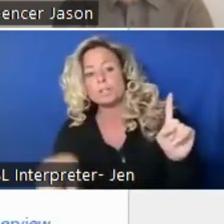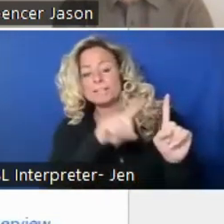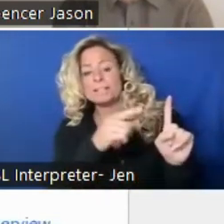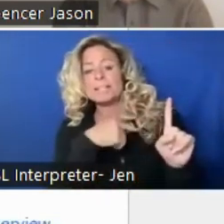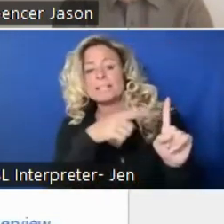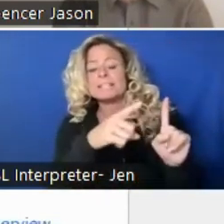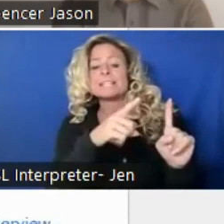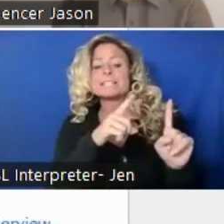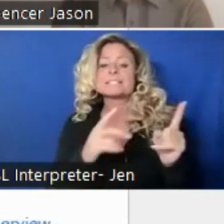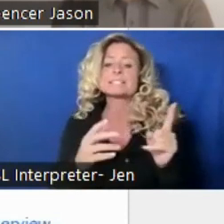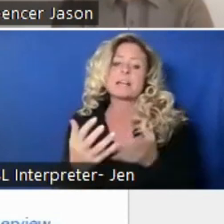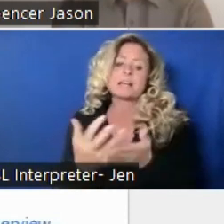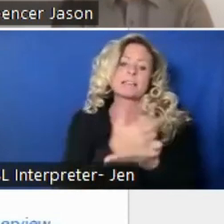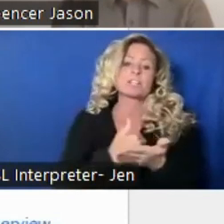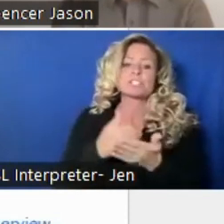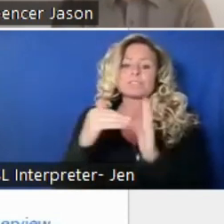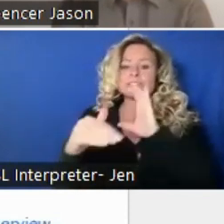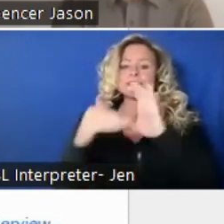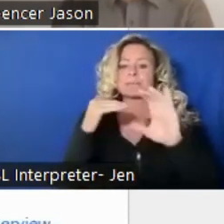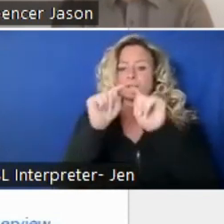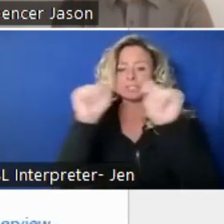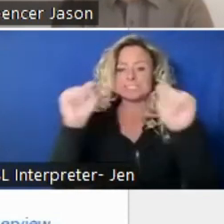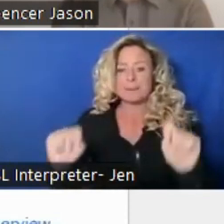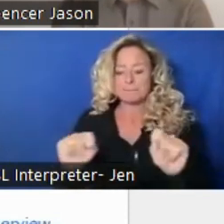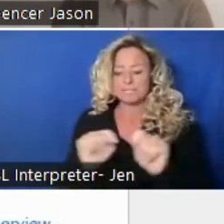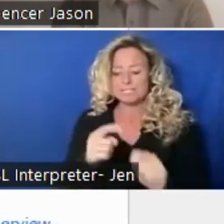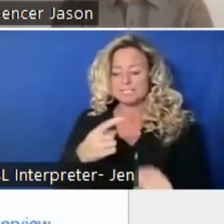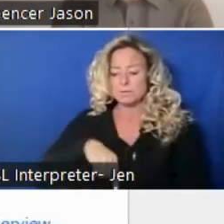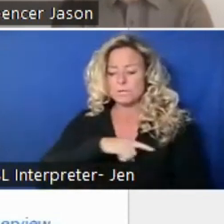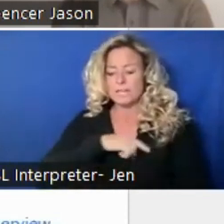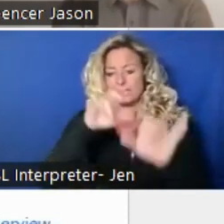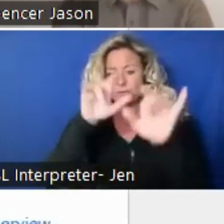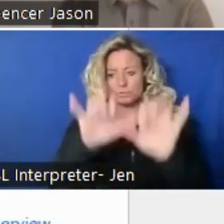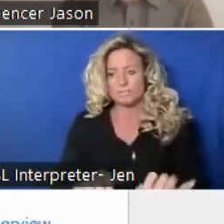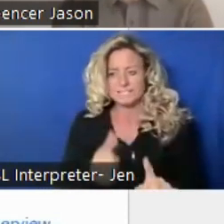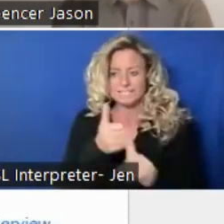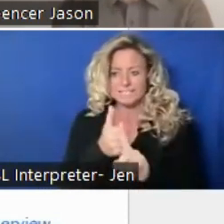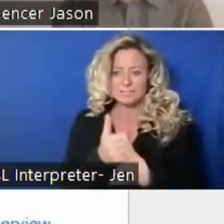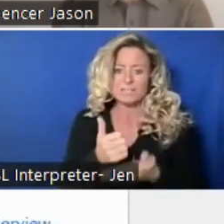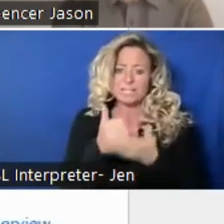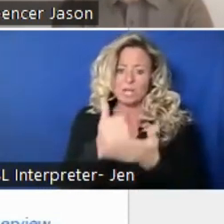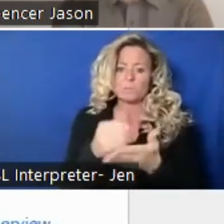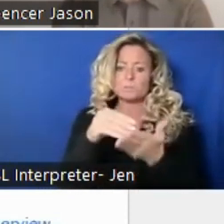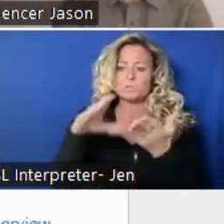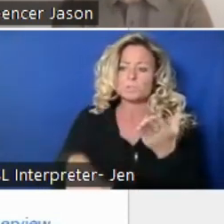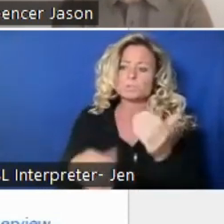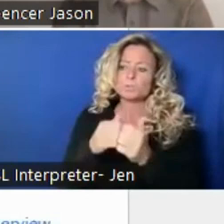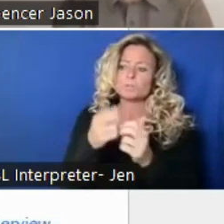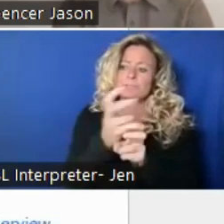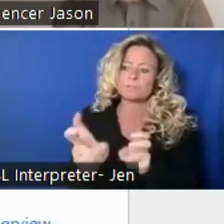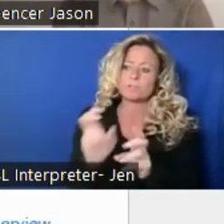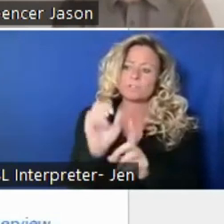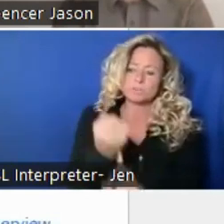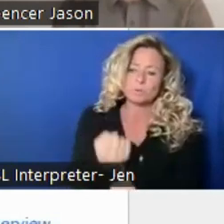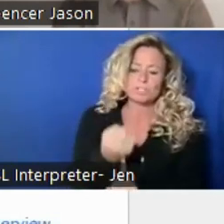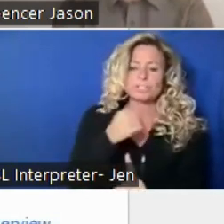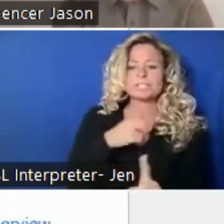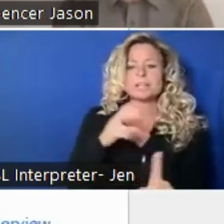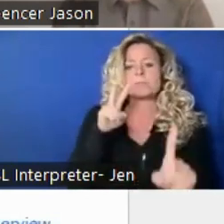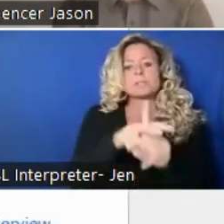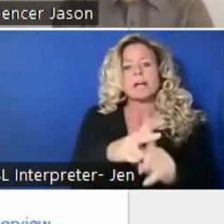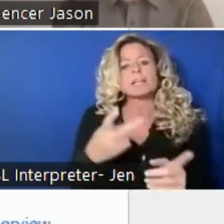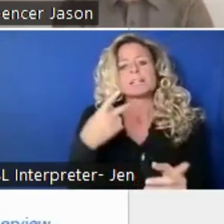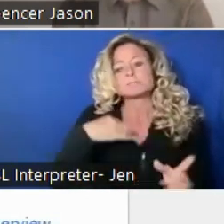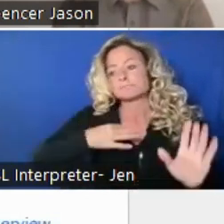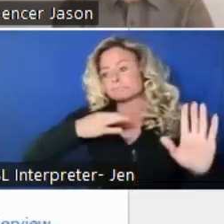of email templates that we have written that help students with tricky situations like applying for jobs, asking